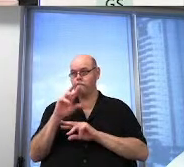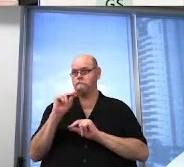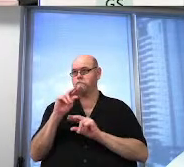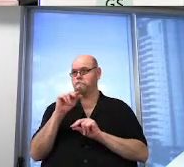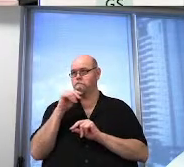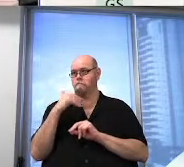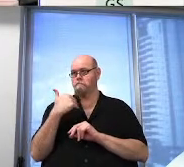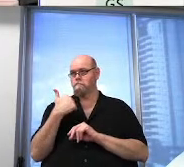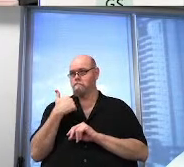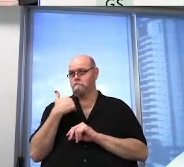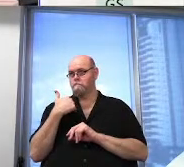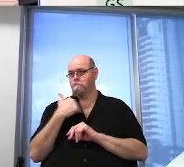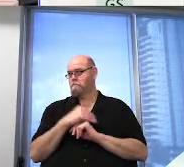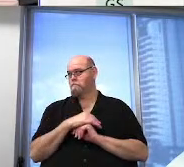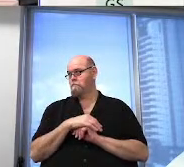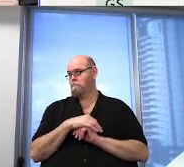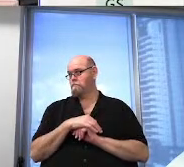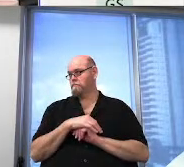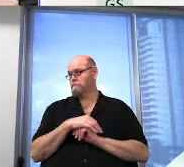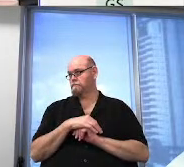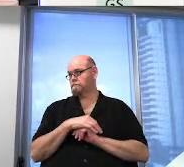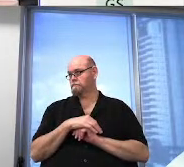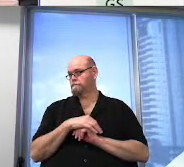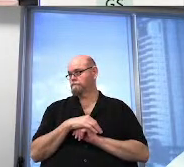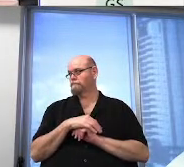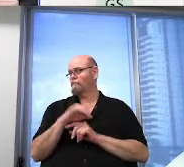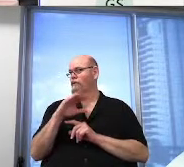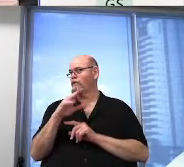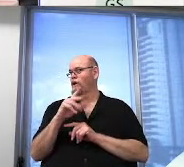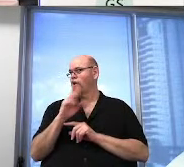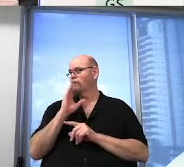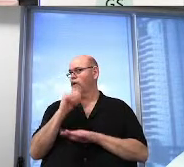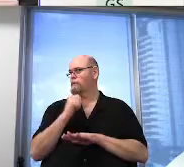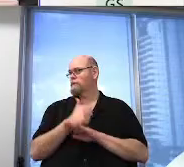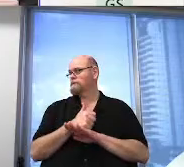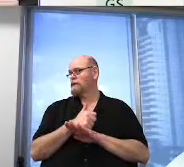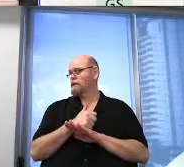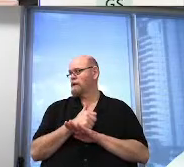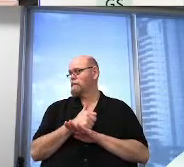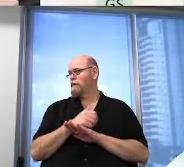I don't. I'm counting on it to be on the screen. seem to be there.